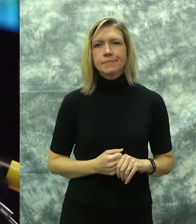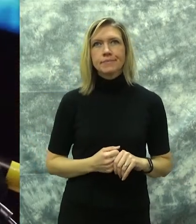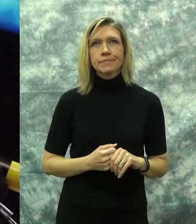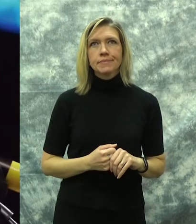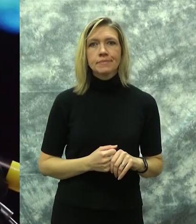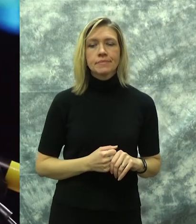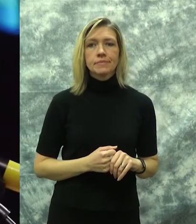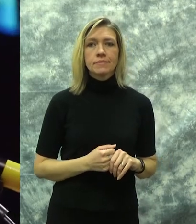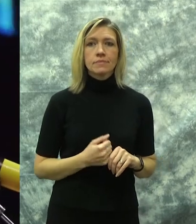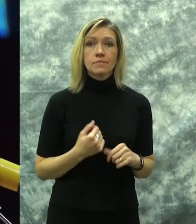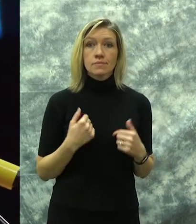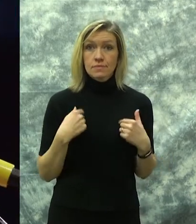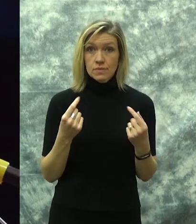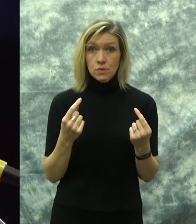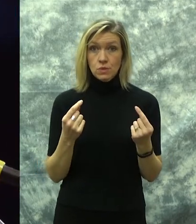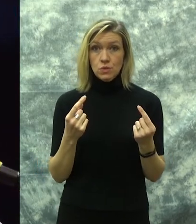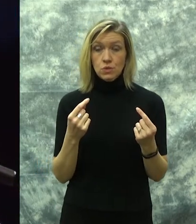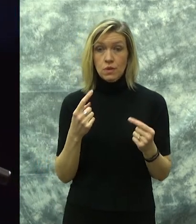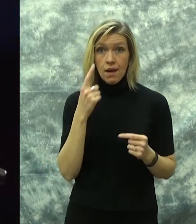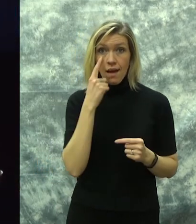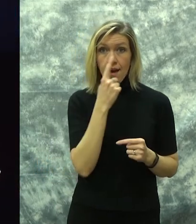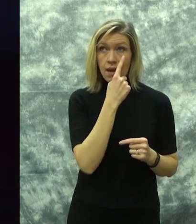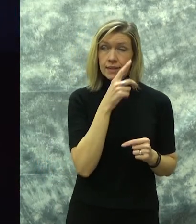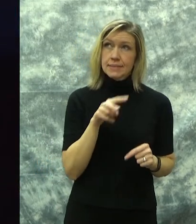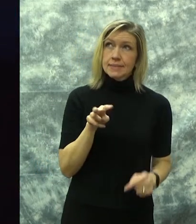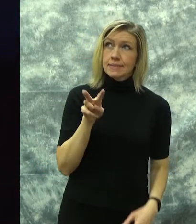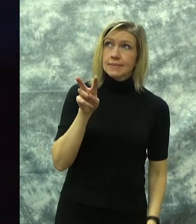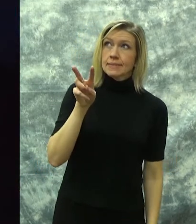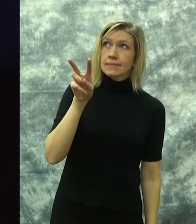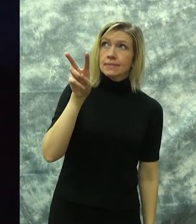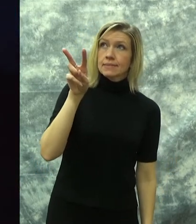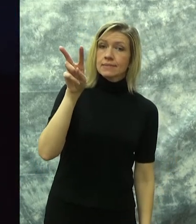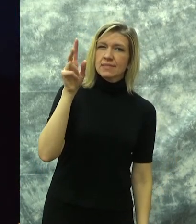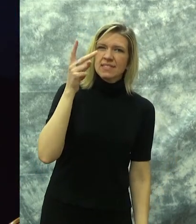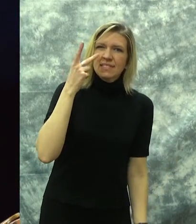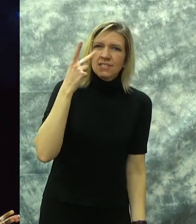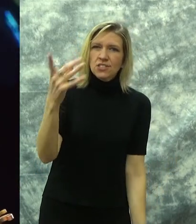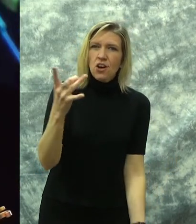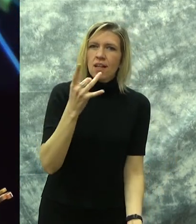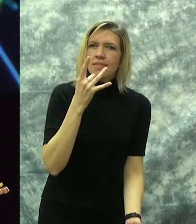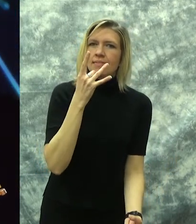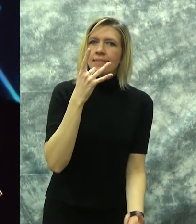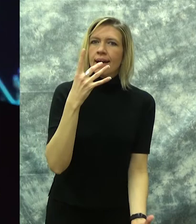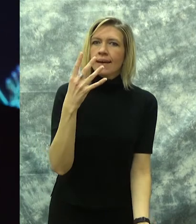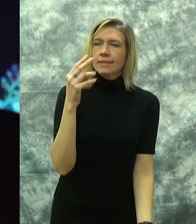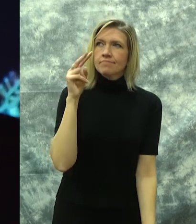lifted my eyes and I saw the light.